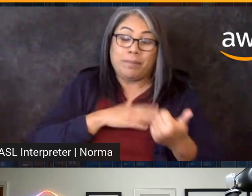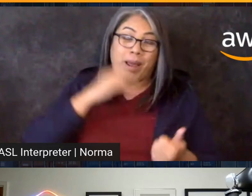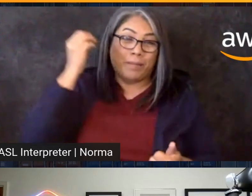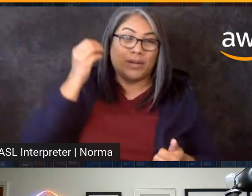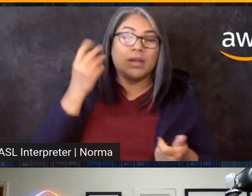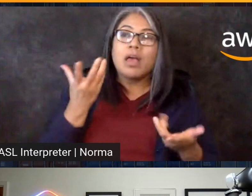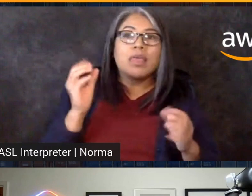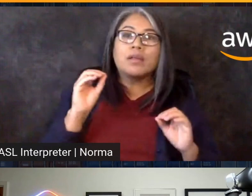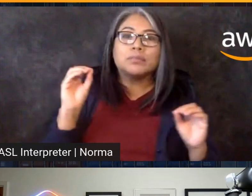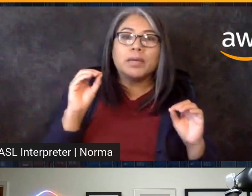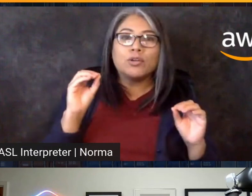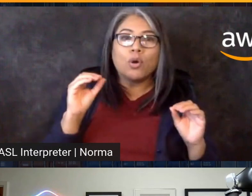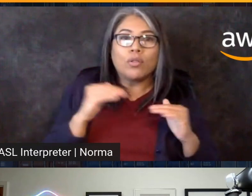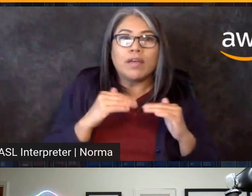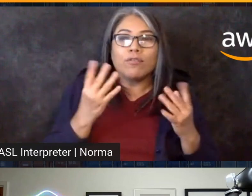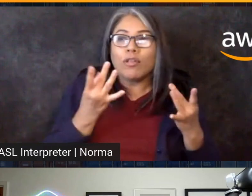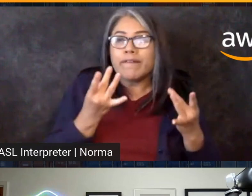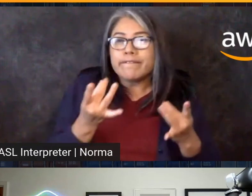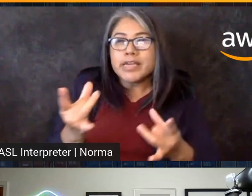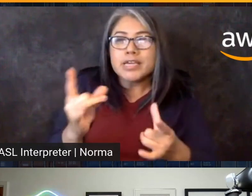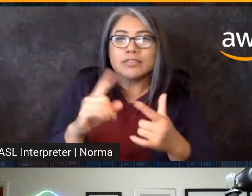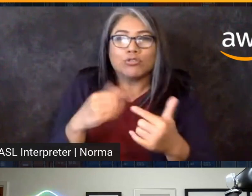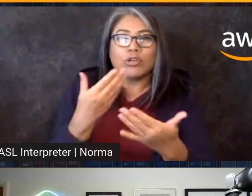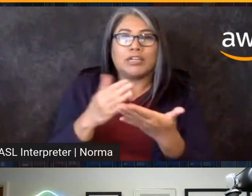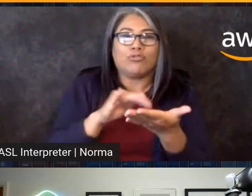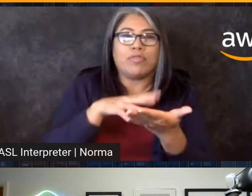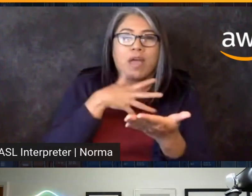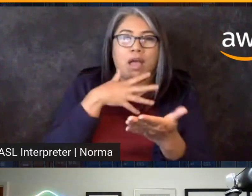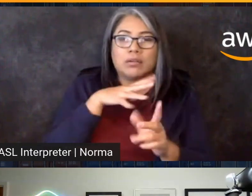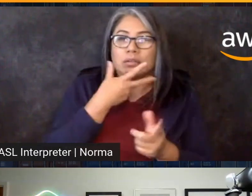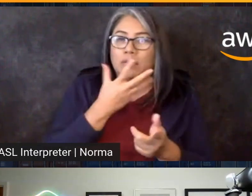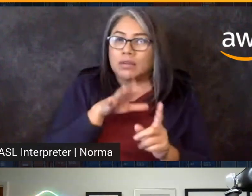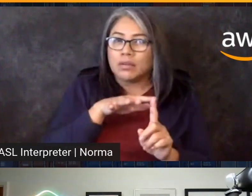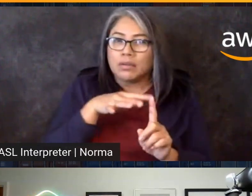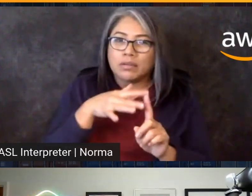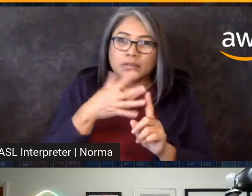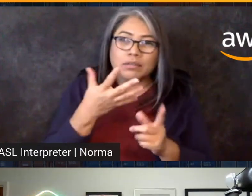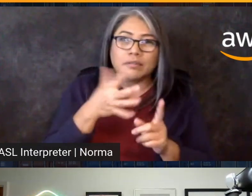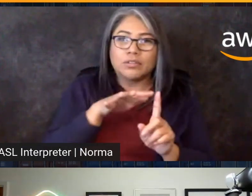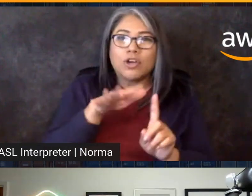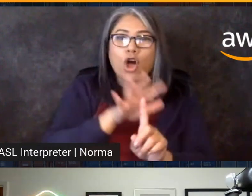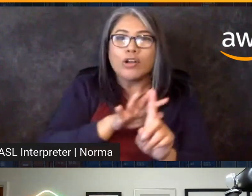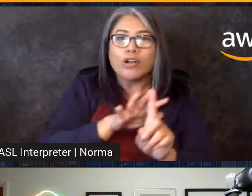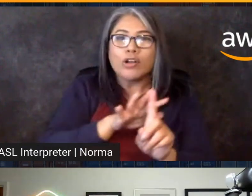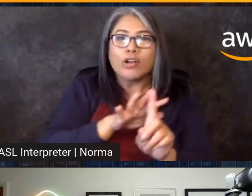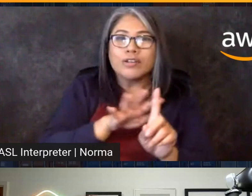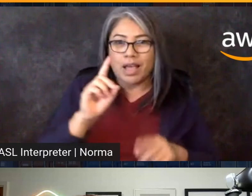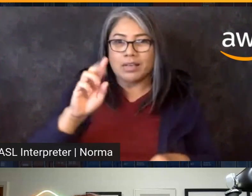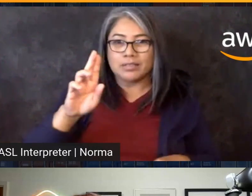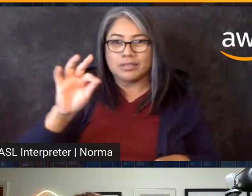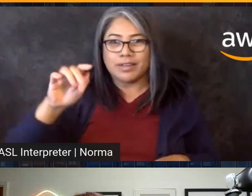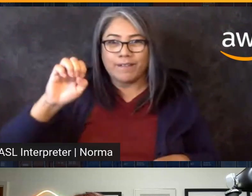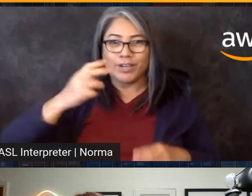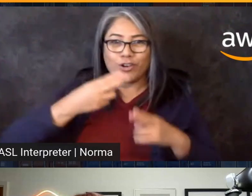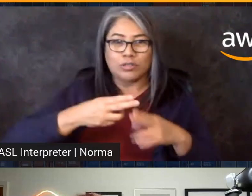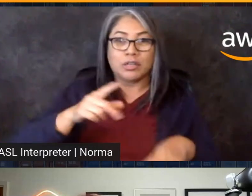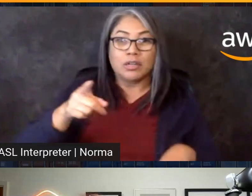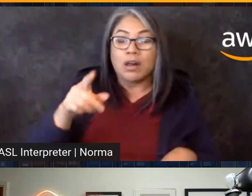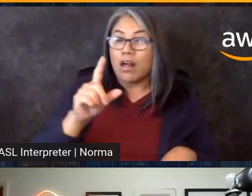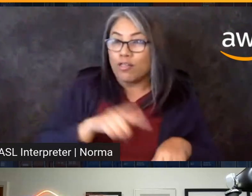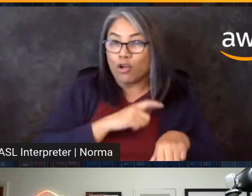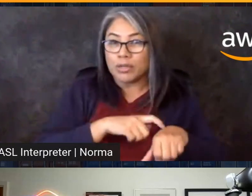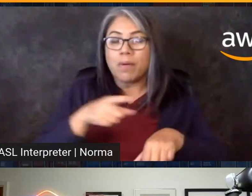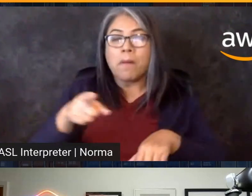level of ease of getting to this context. Yeah, for sure. I don't think there's a